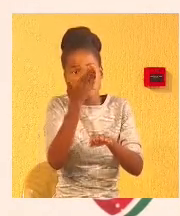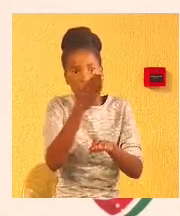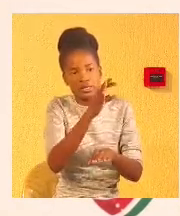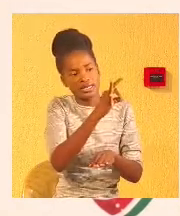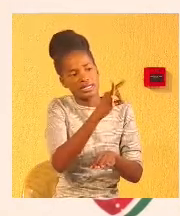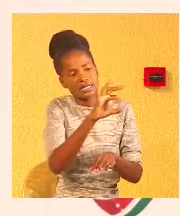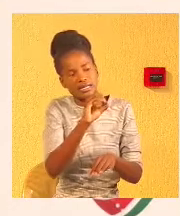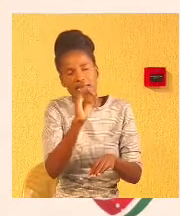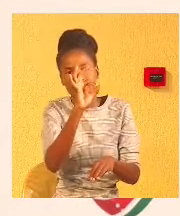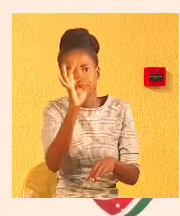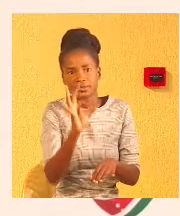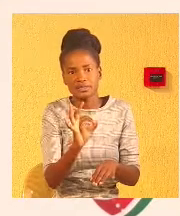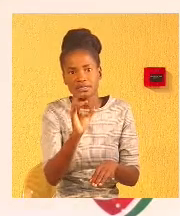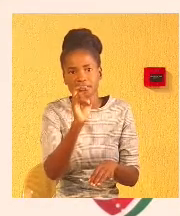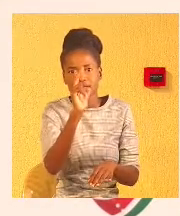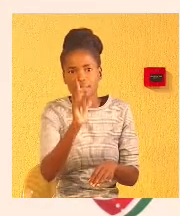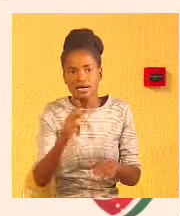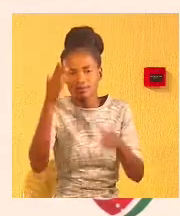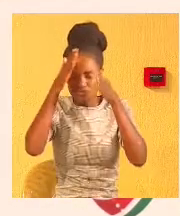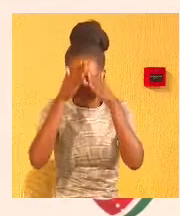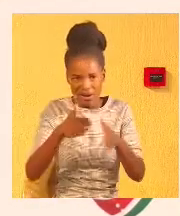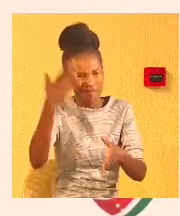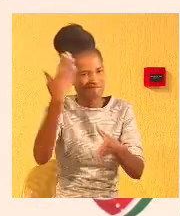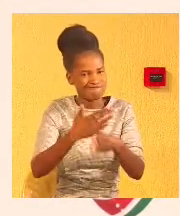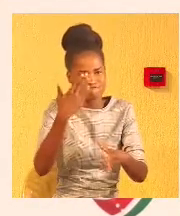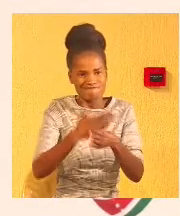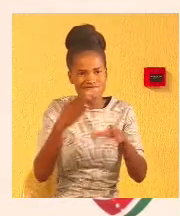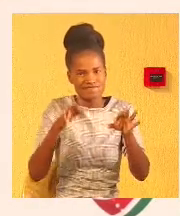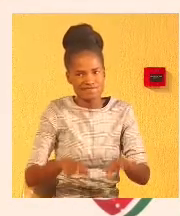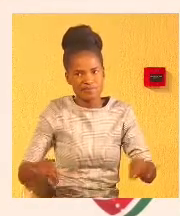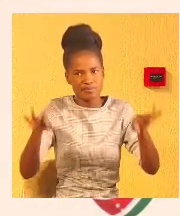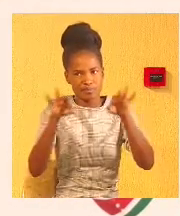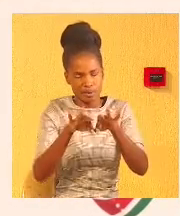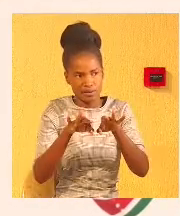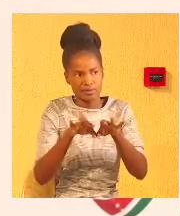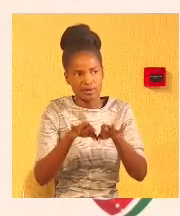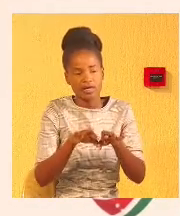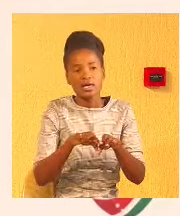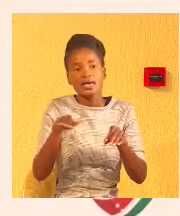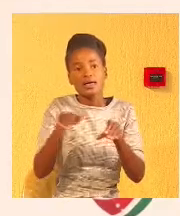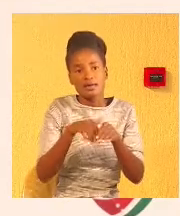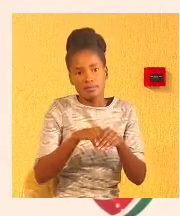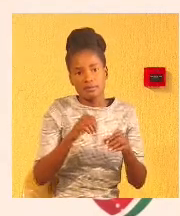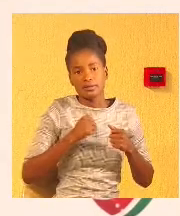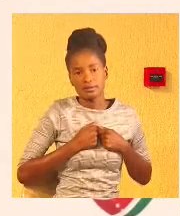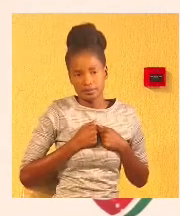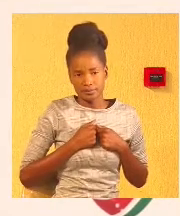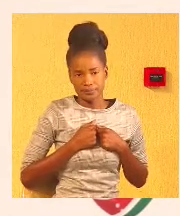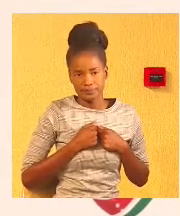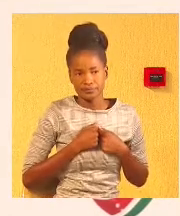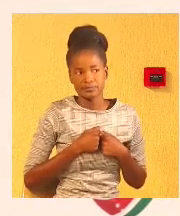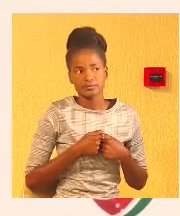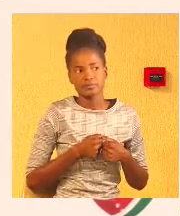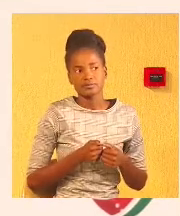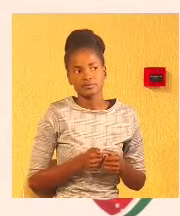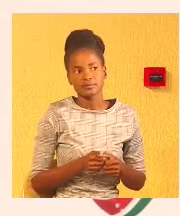of the people that are in agriculture. Those are the people whose interest we are representing, and they are